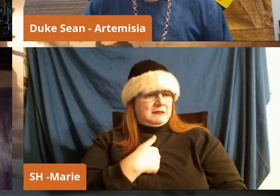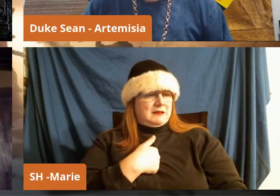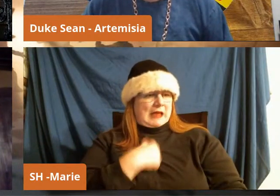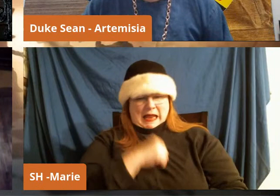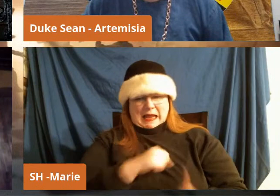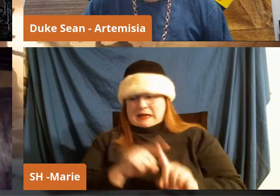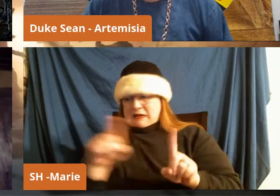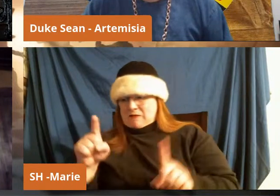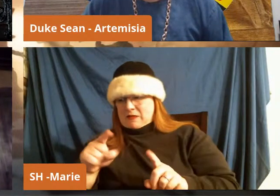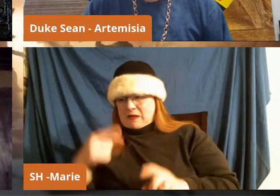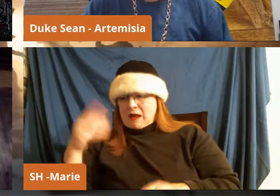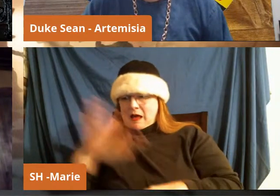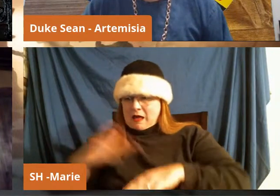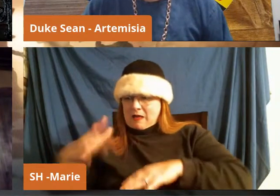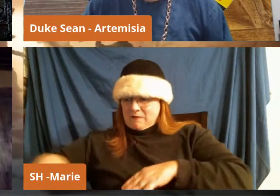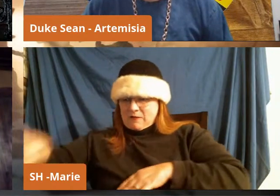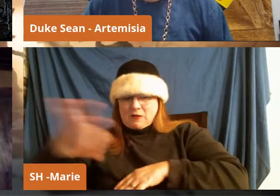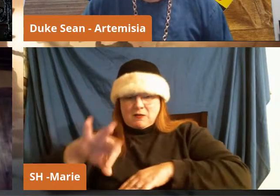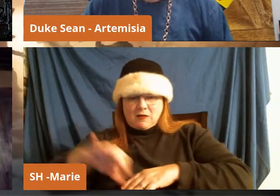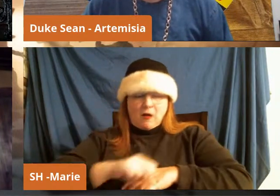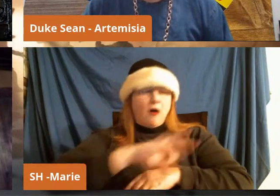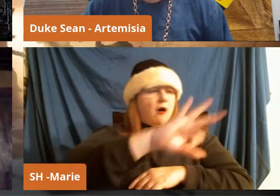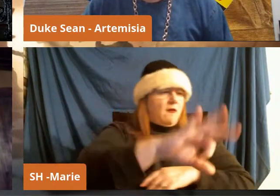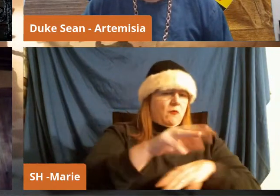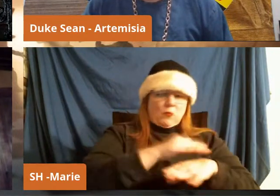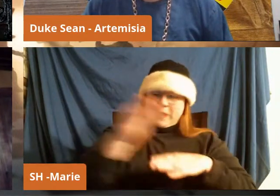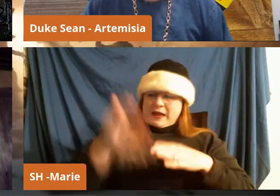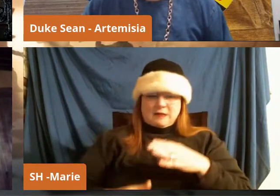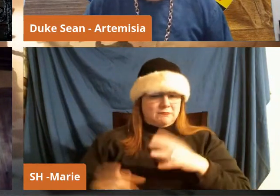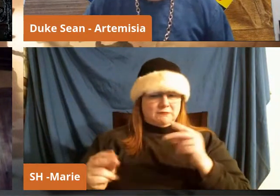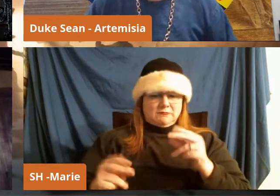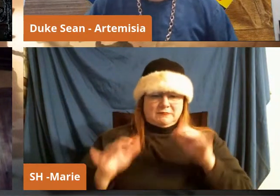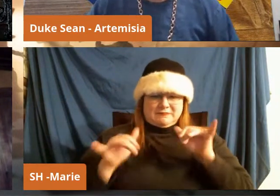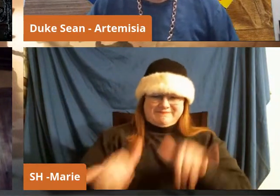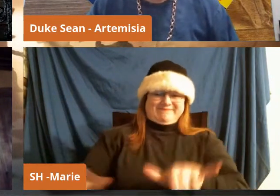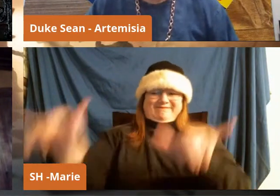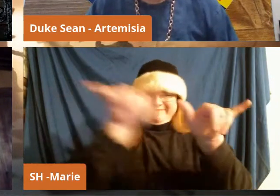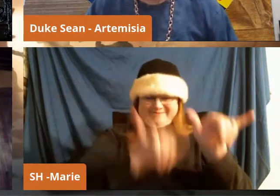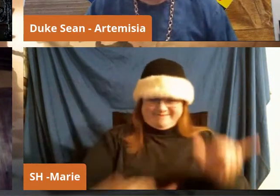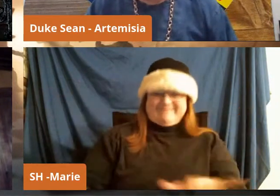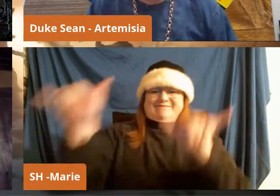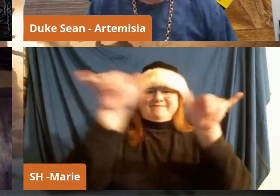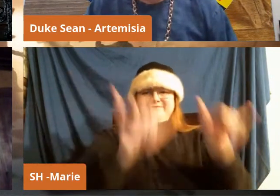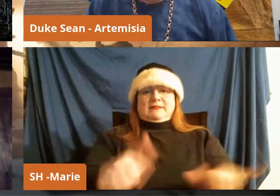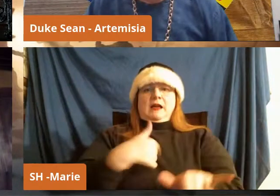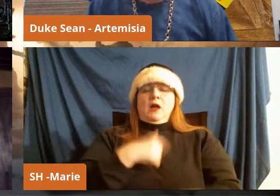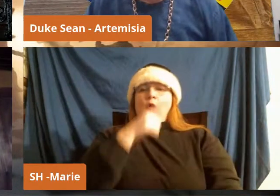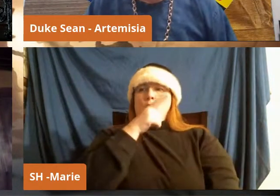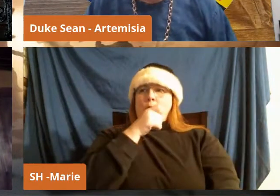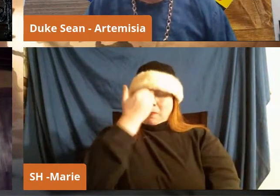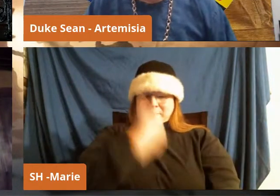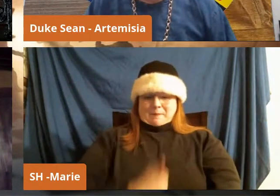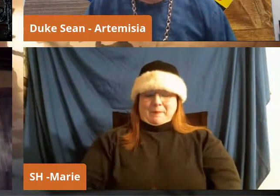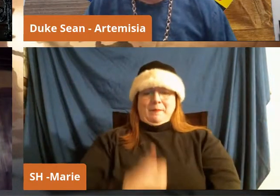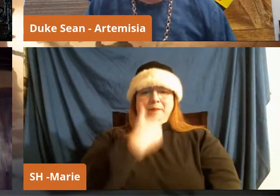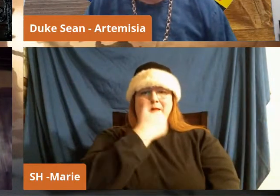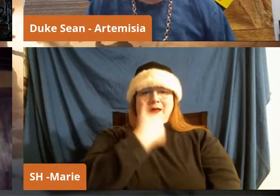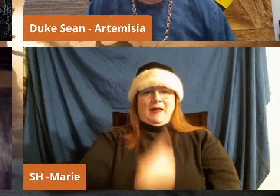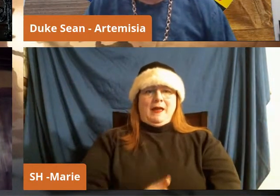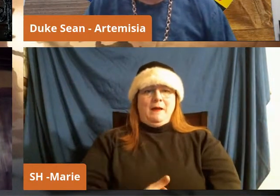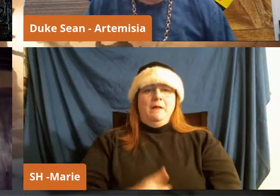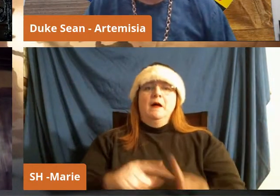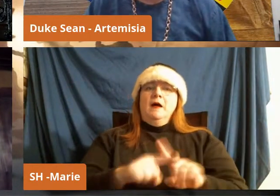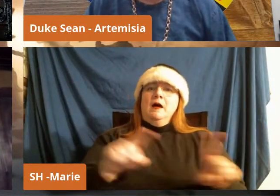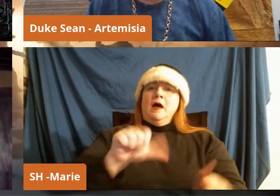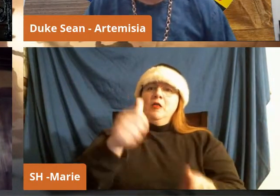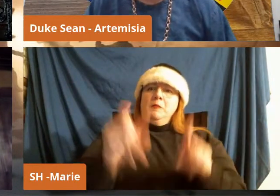any different than me on the field and off the field, weekends, work, things of that nature. This is just who I am. Other